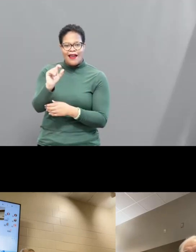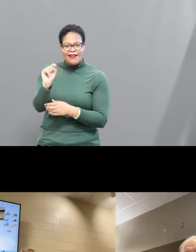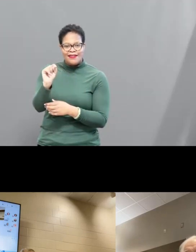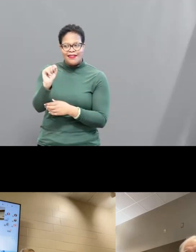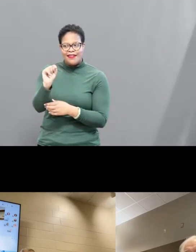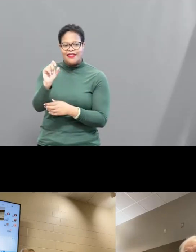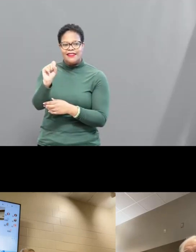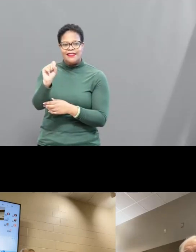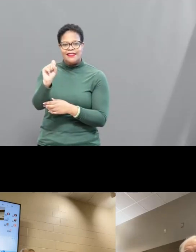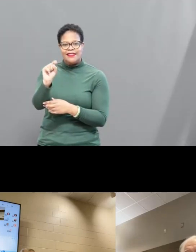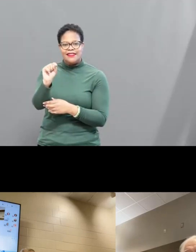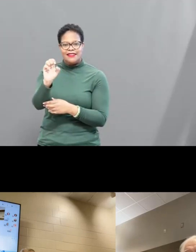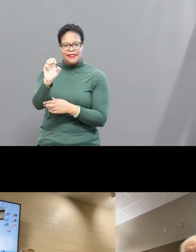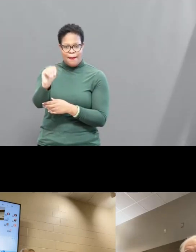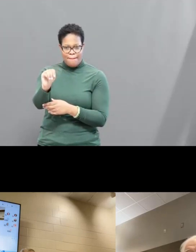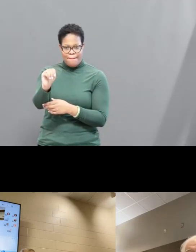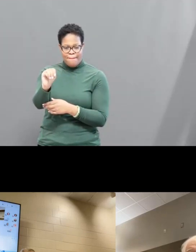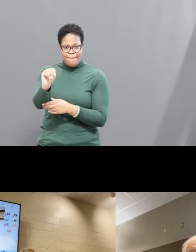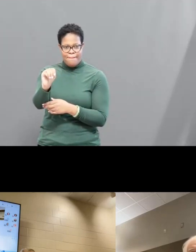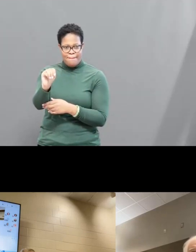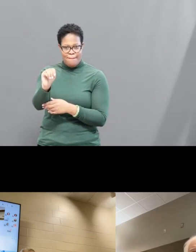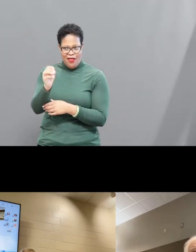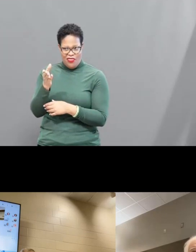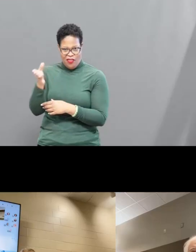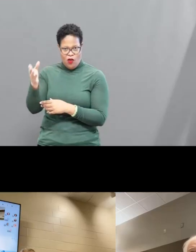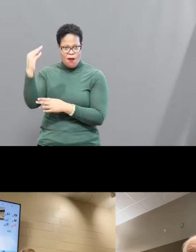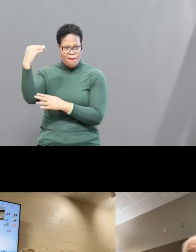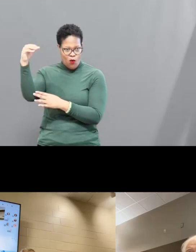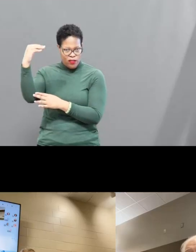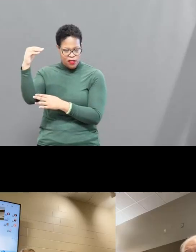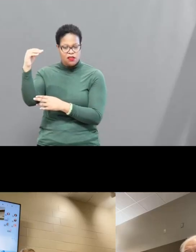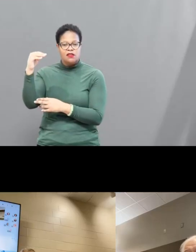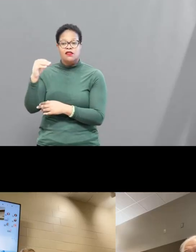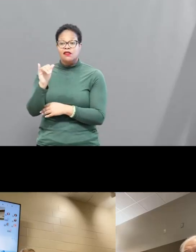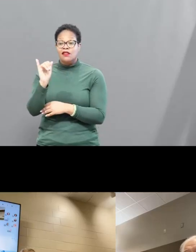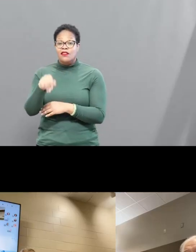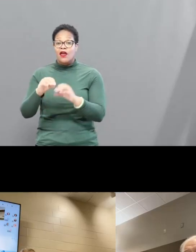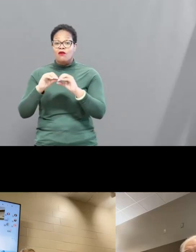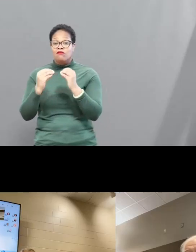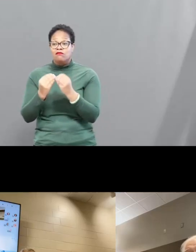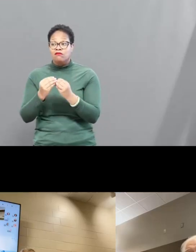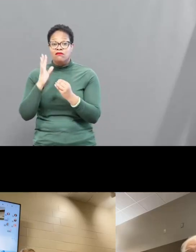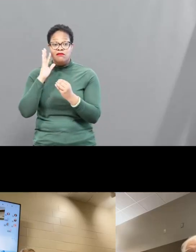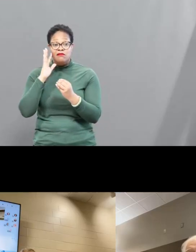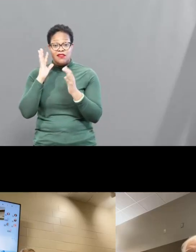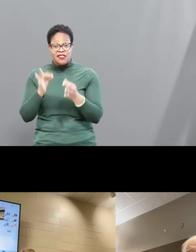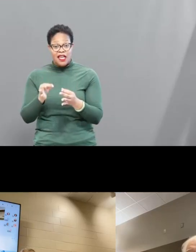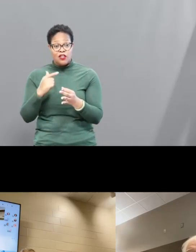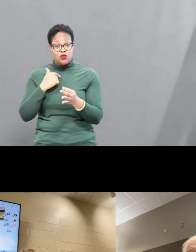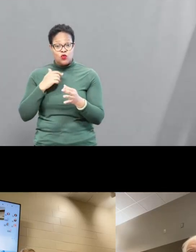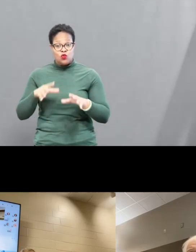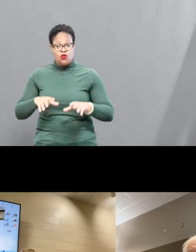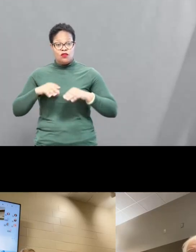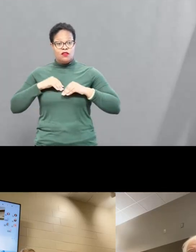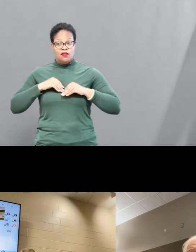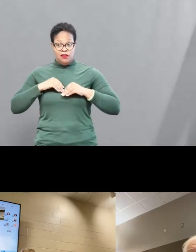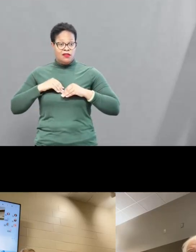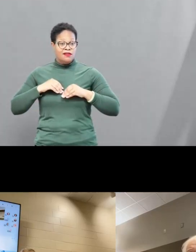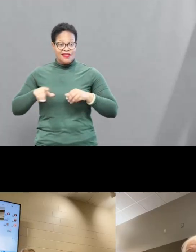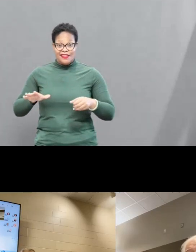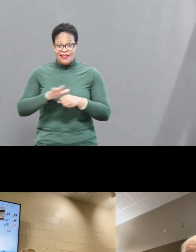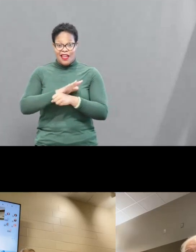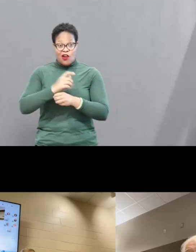STEM organization there in Morganton. And they have decided to pick up the entire cost